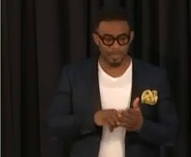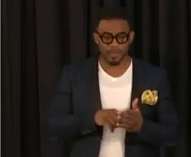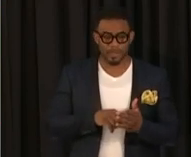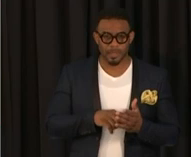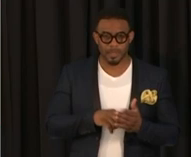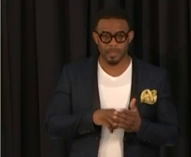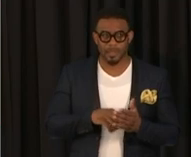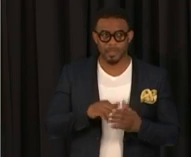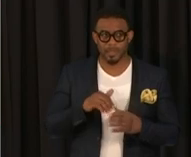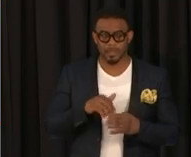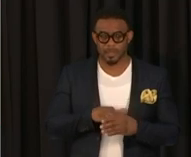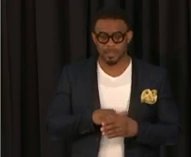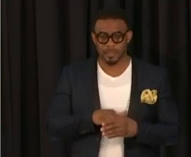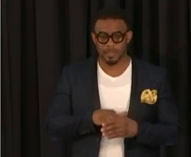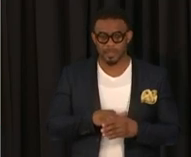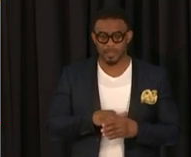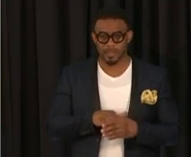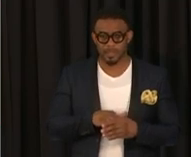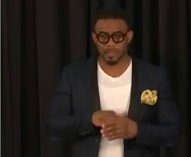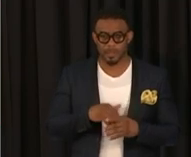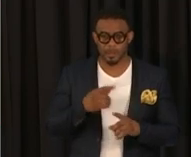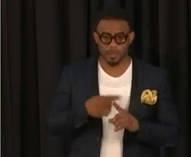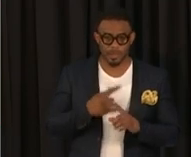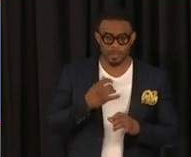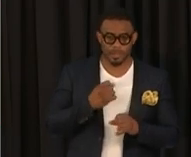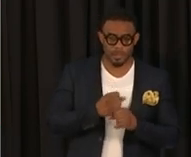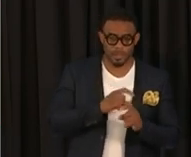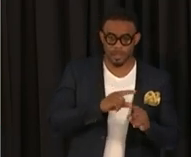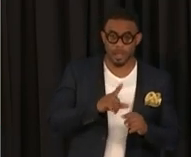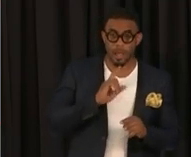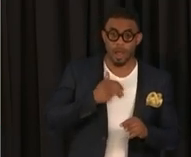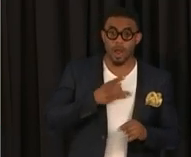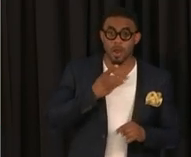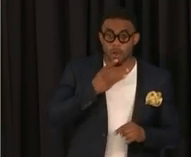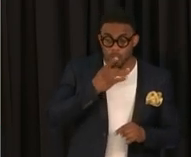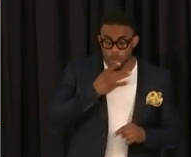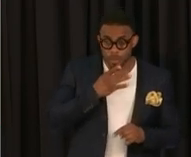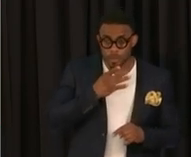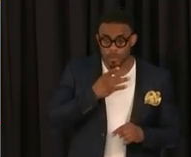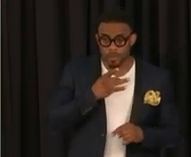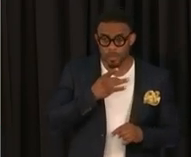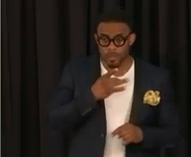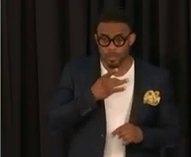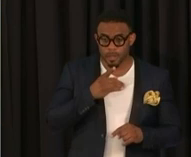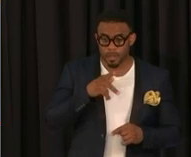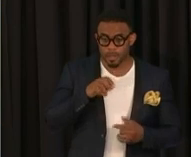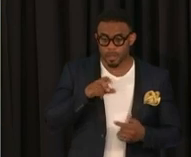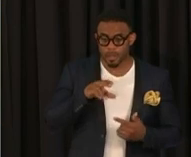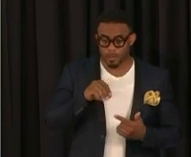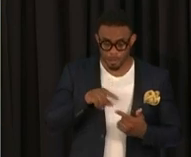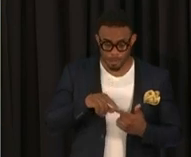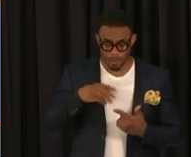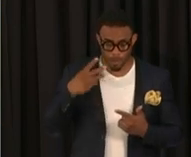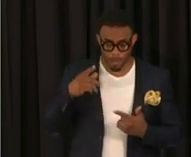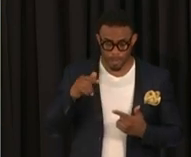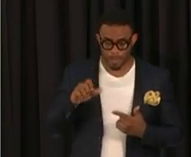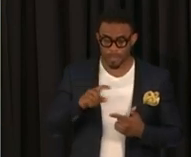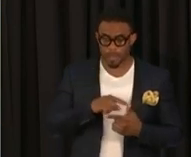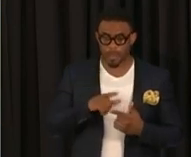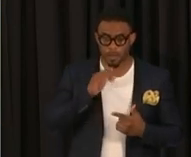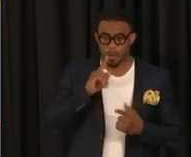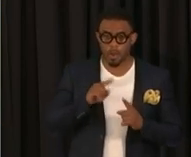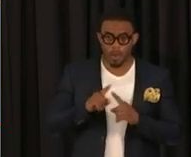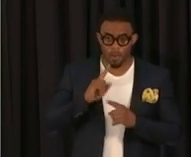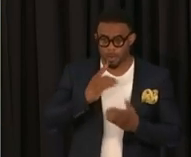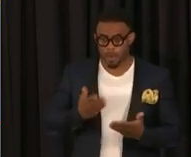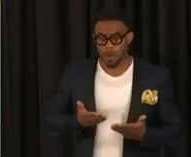that in the months and years to come, our utilities, Pepco and Washington Gas,